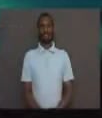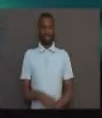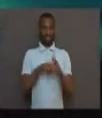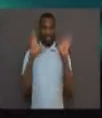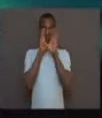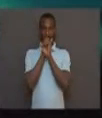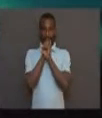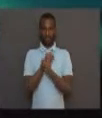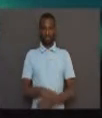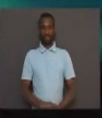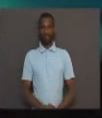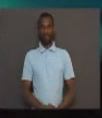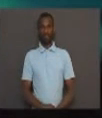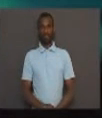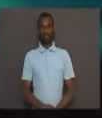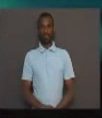Time's up.